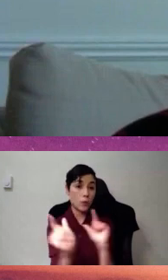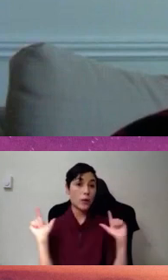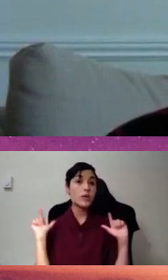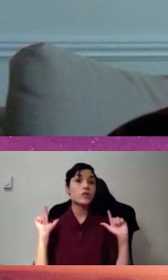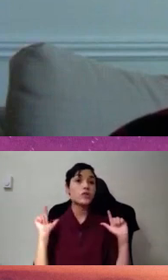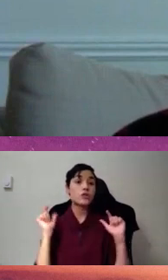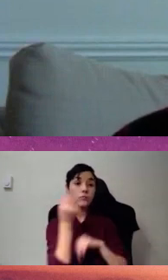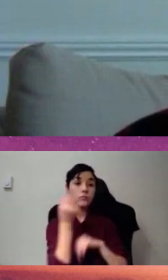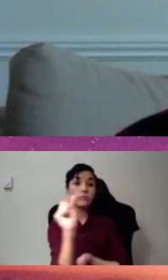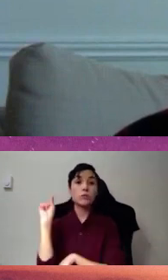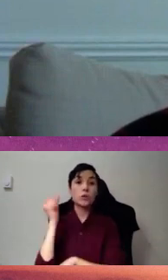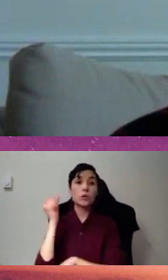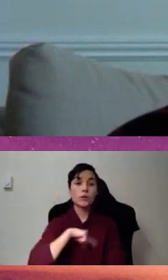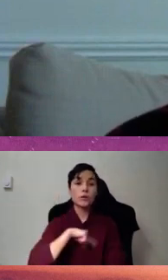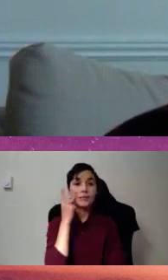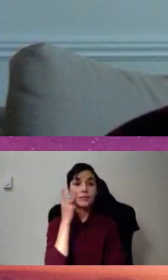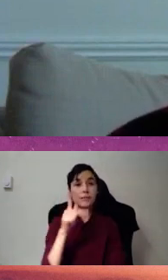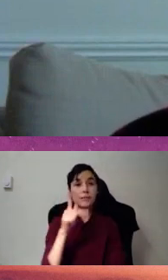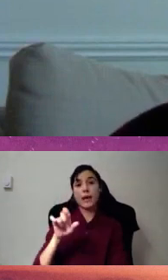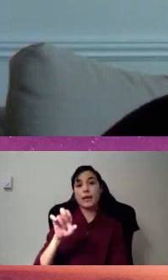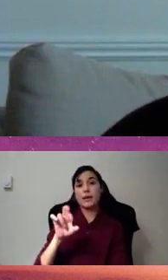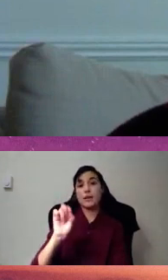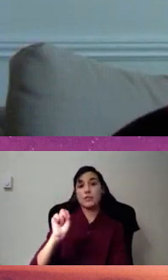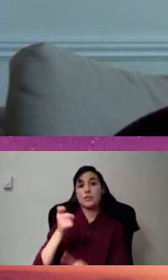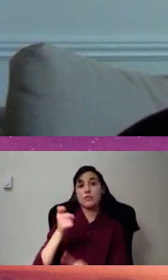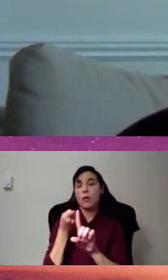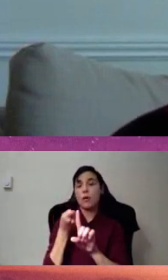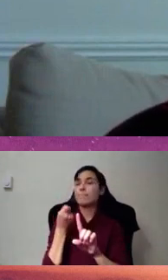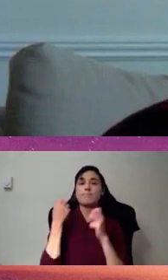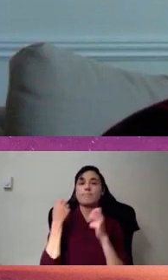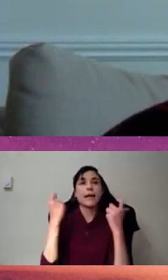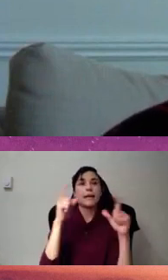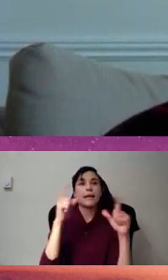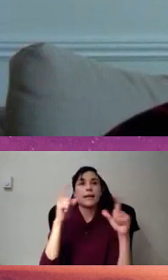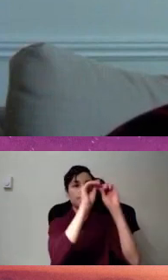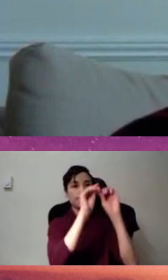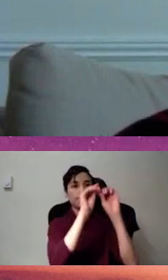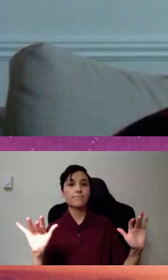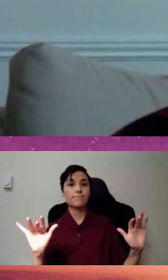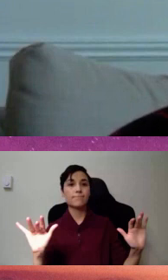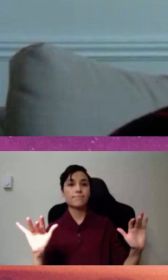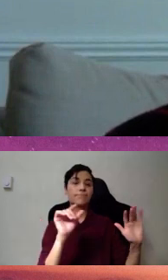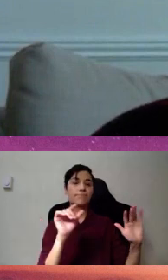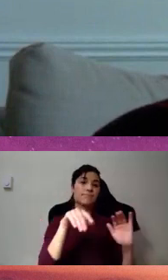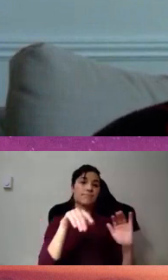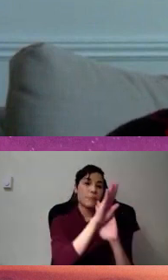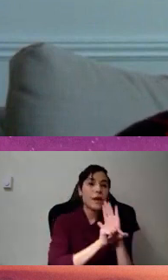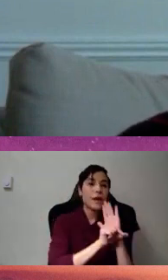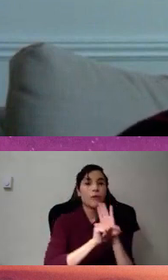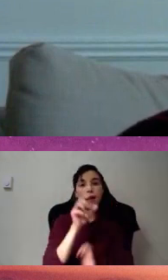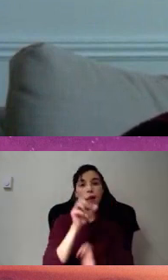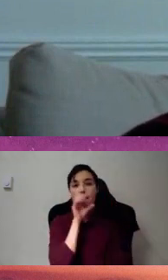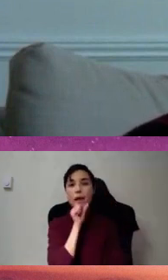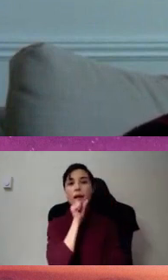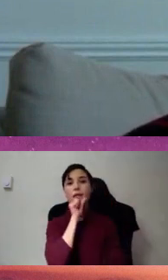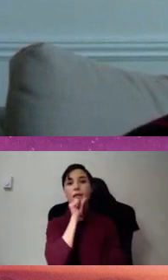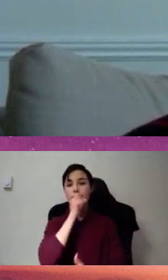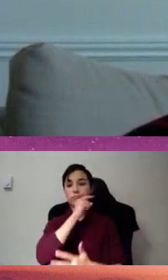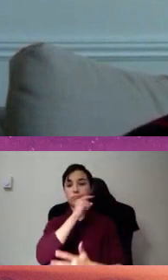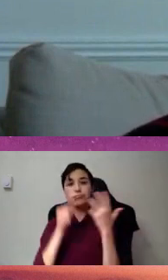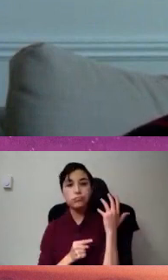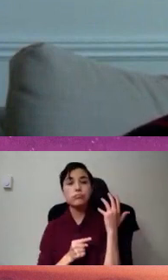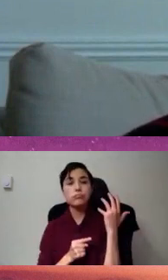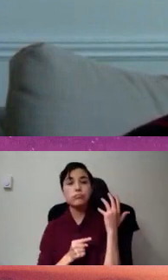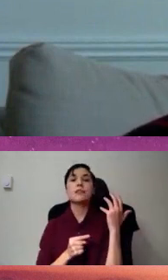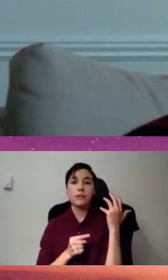from various ages, backgrounds, and lived experiences. History has also shown us that it is